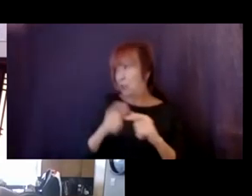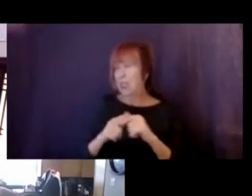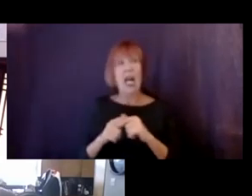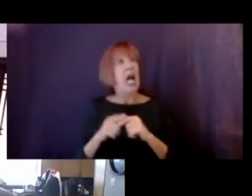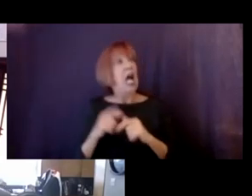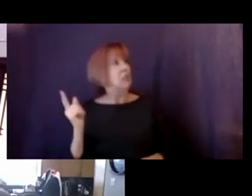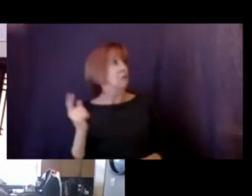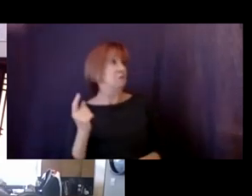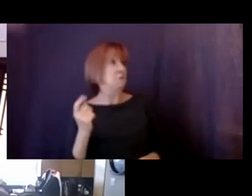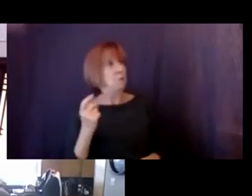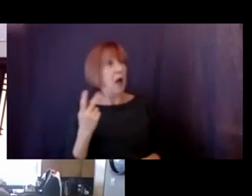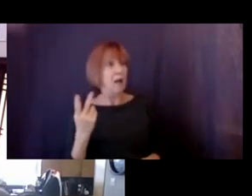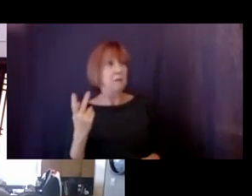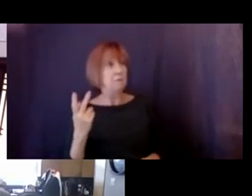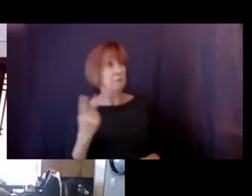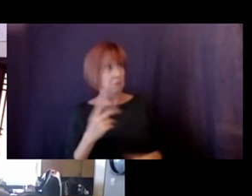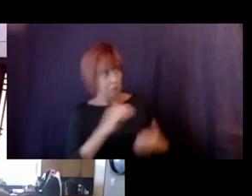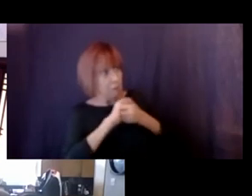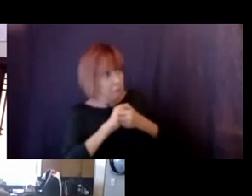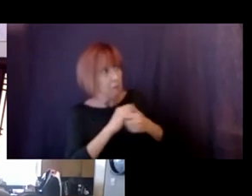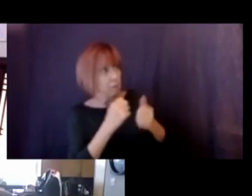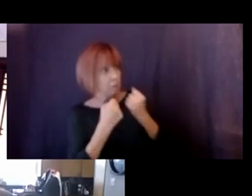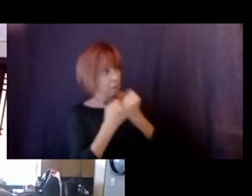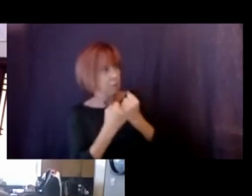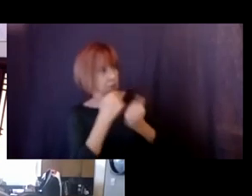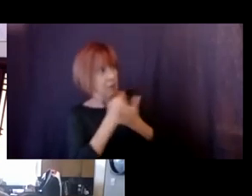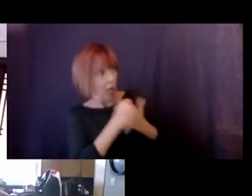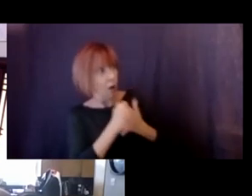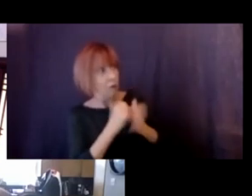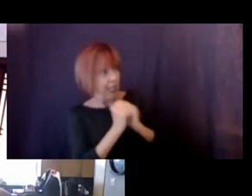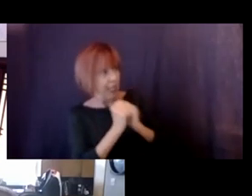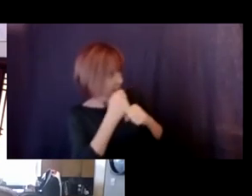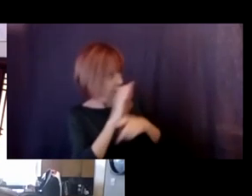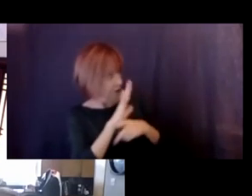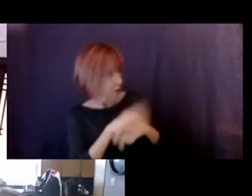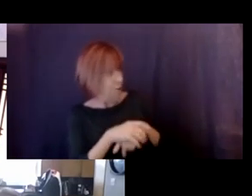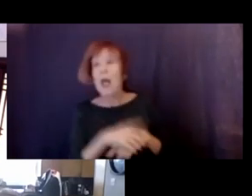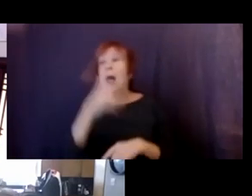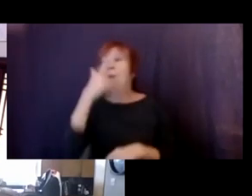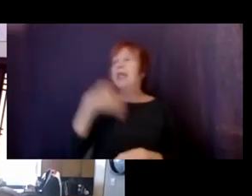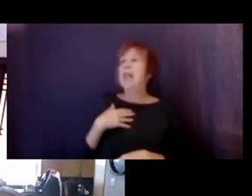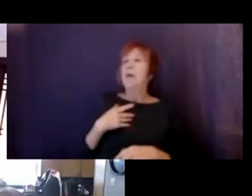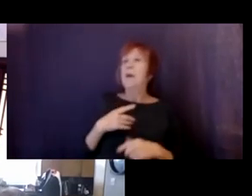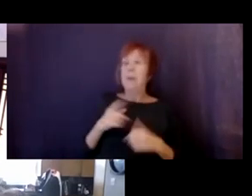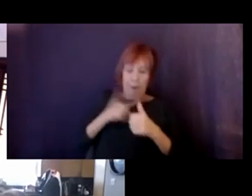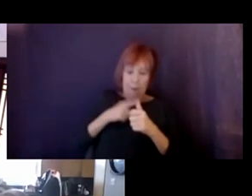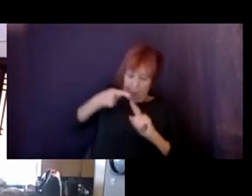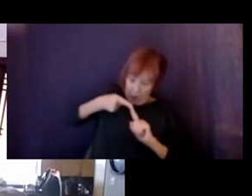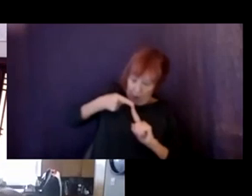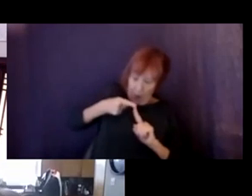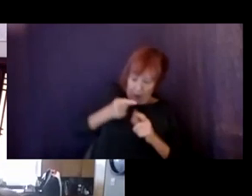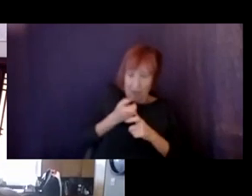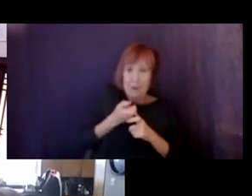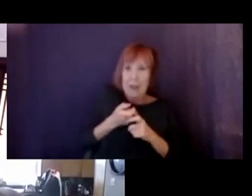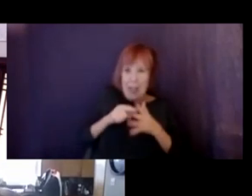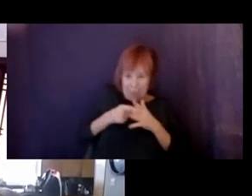together? But it was this whole idea that there's a story. The initial real nugget for me was these people